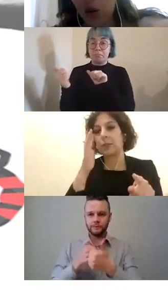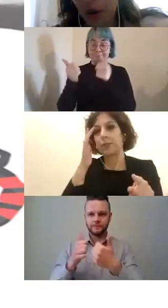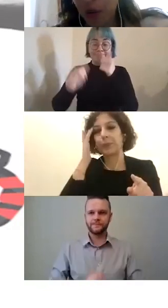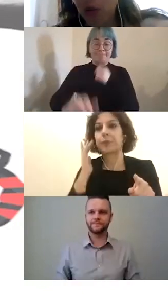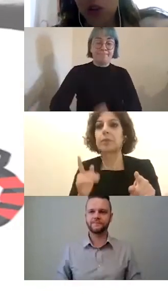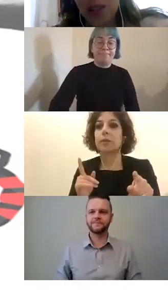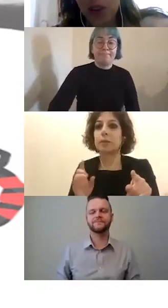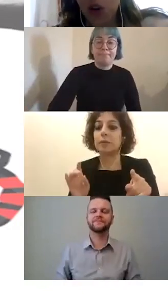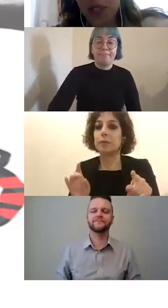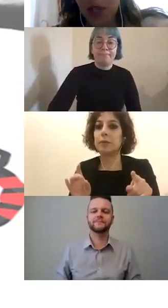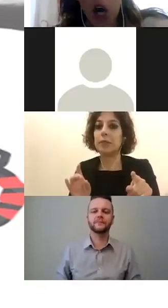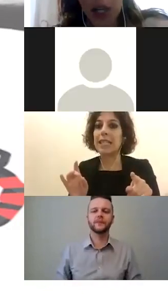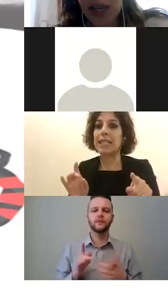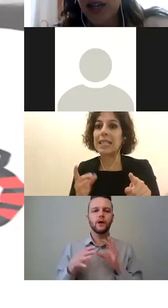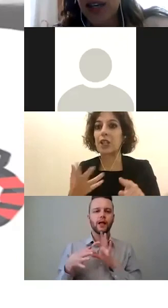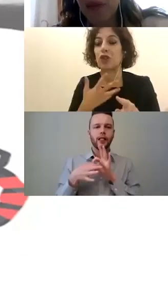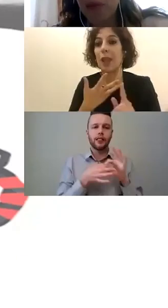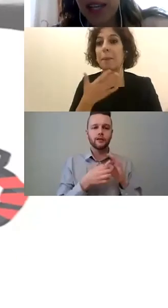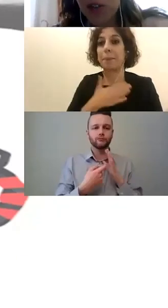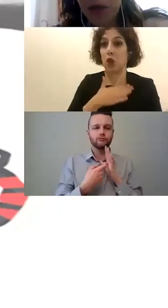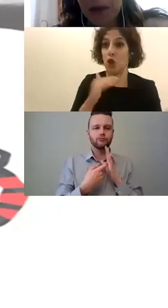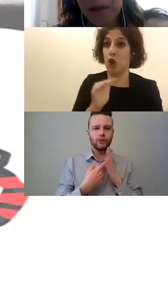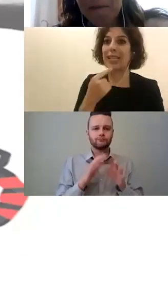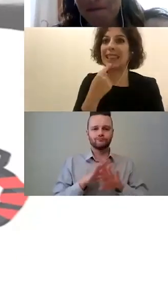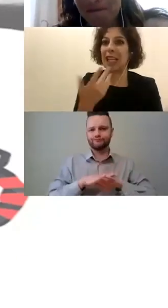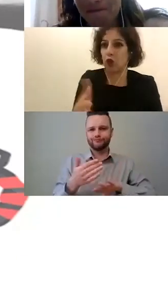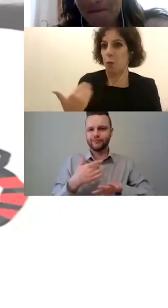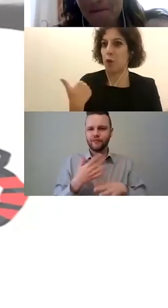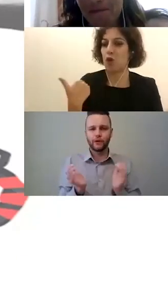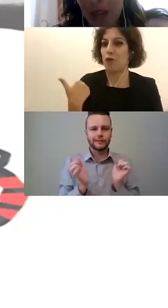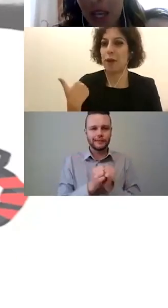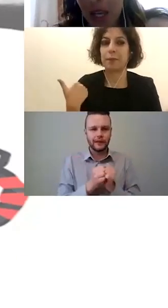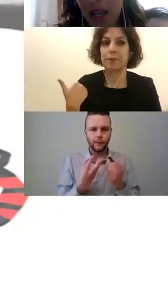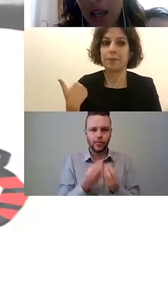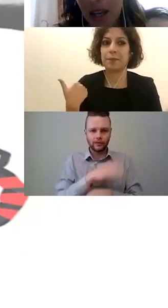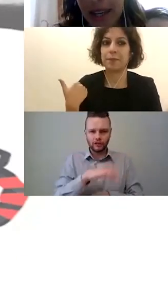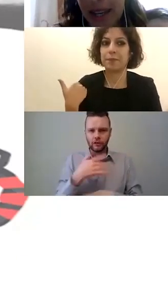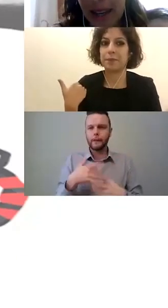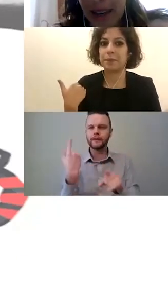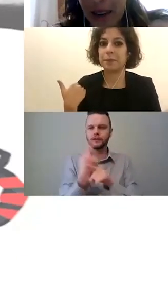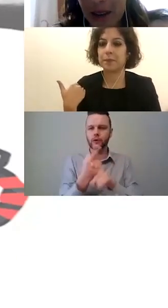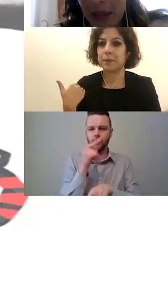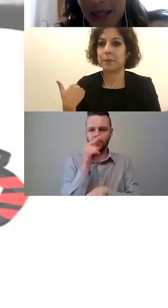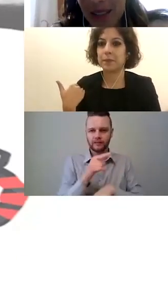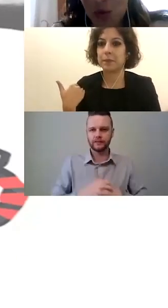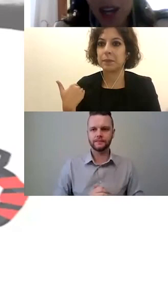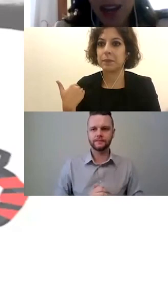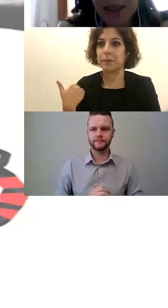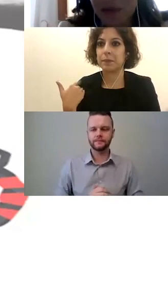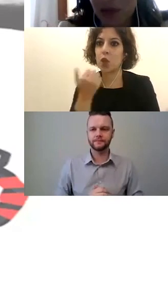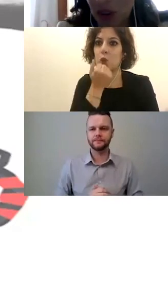Concerning the irrelevance of consent in case of children, we have already talked about it.